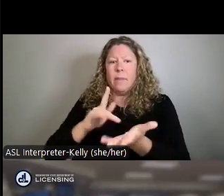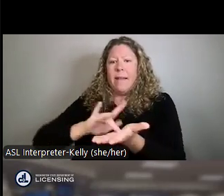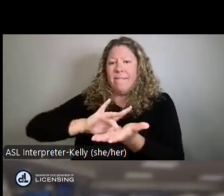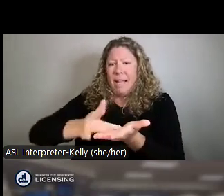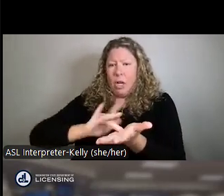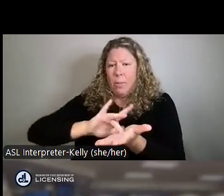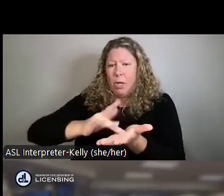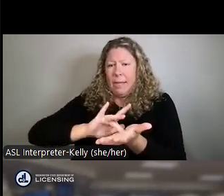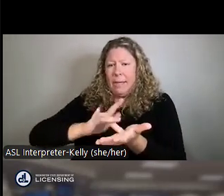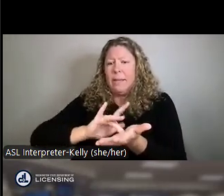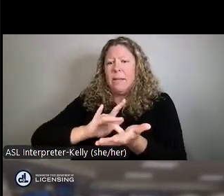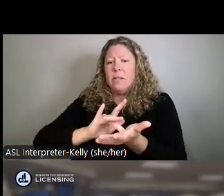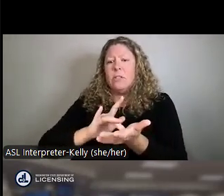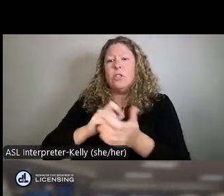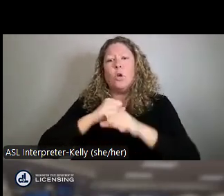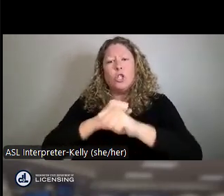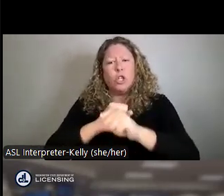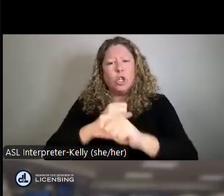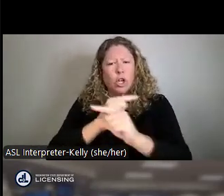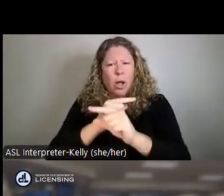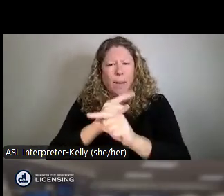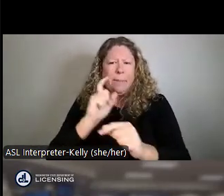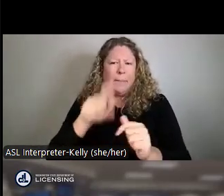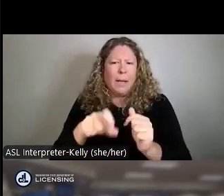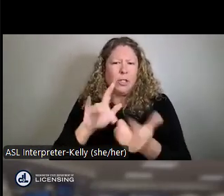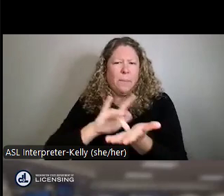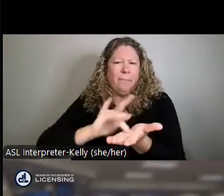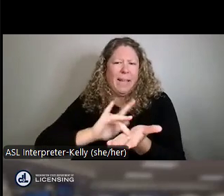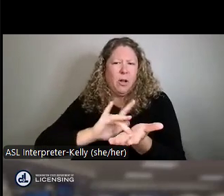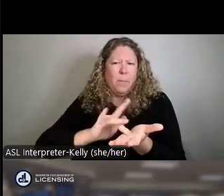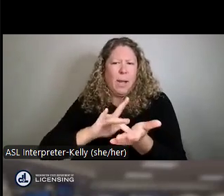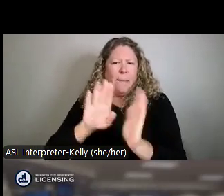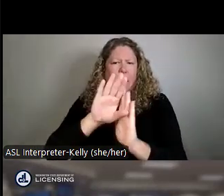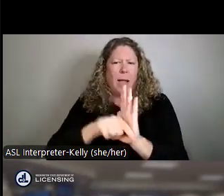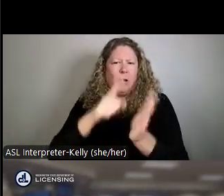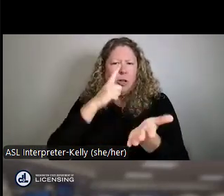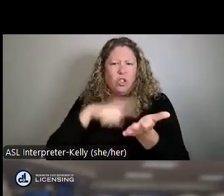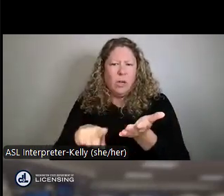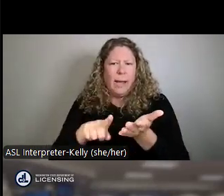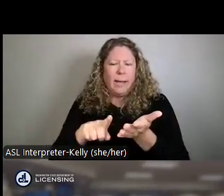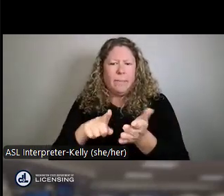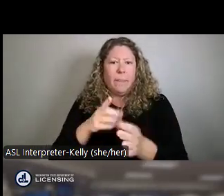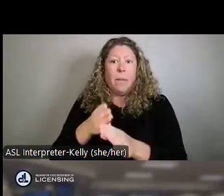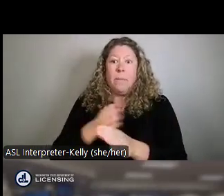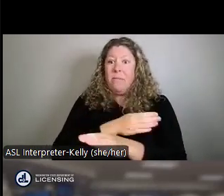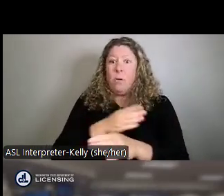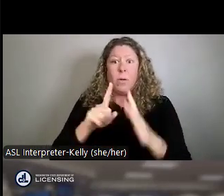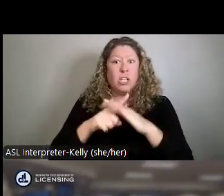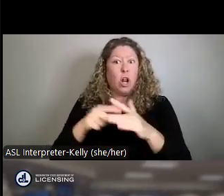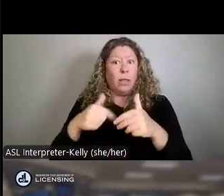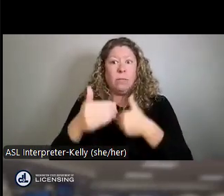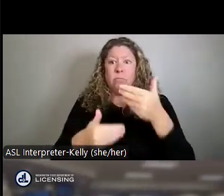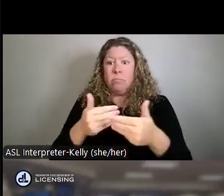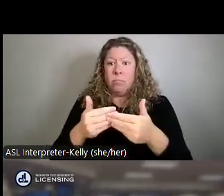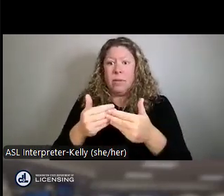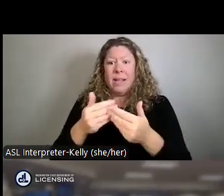So security guards have to go through a fingerprint-based background check. And before this project, the info on our